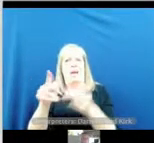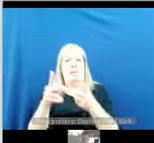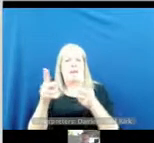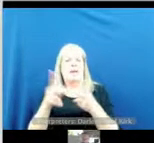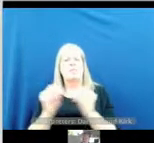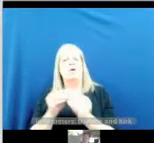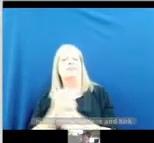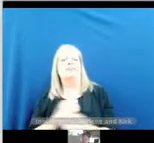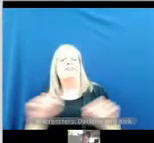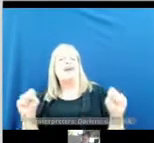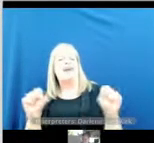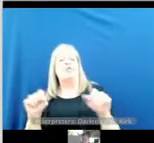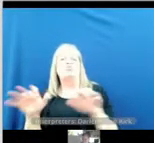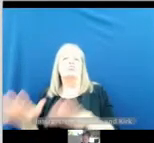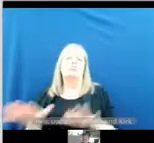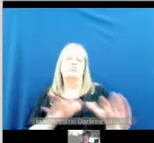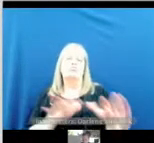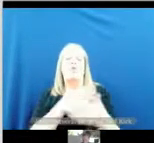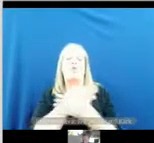classroom.